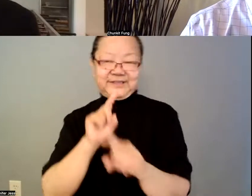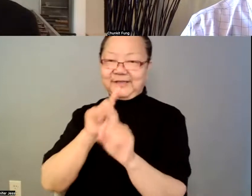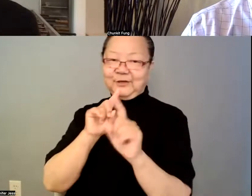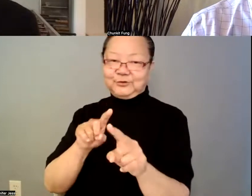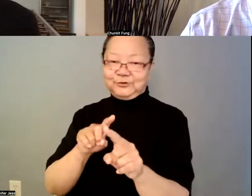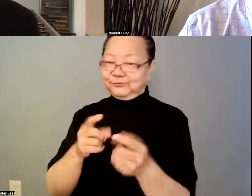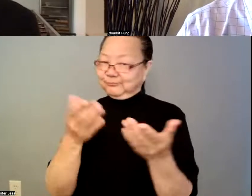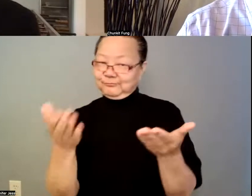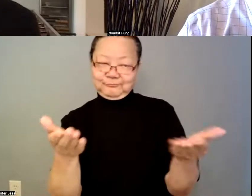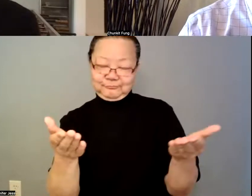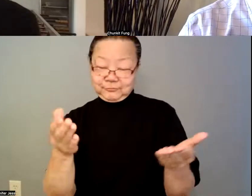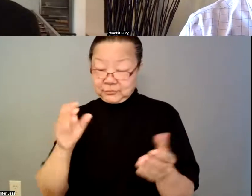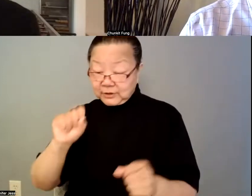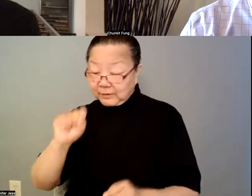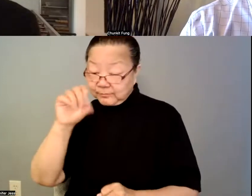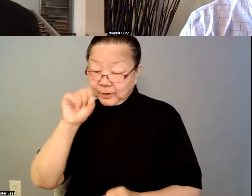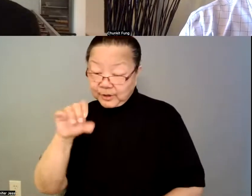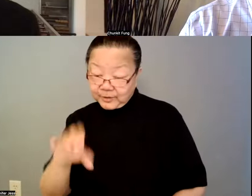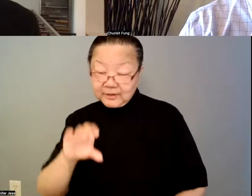can post questions in the chat box.